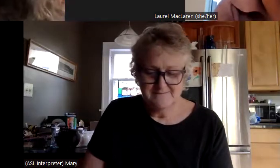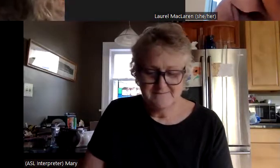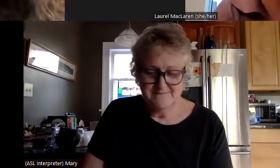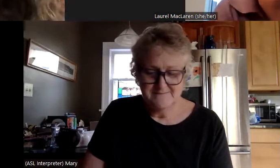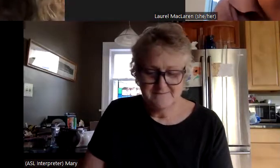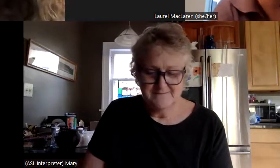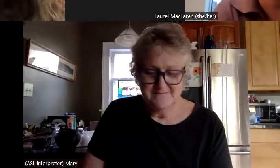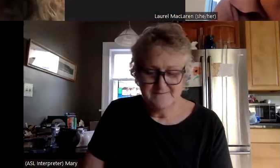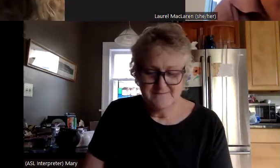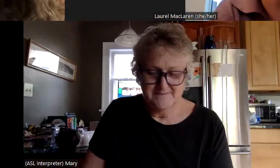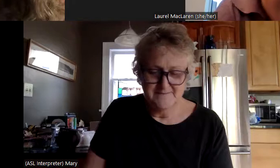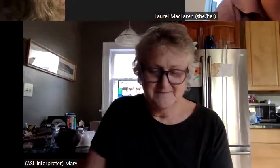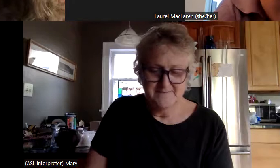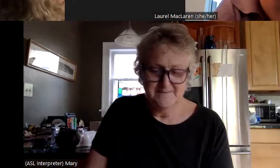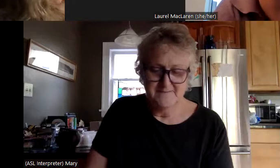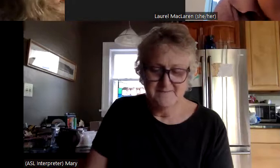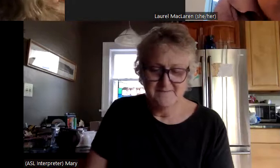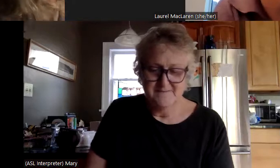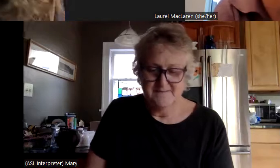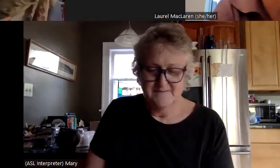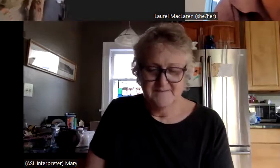on my phone, I think is.